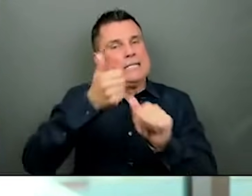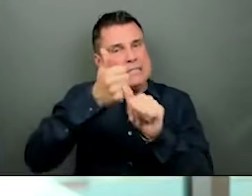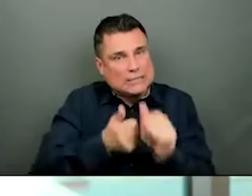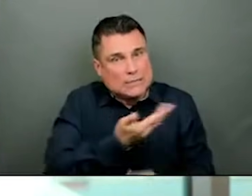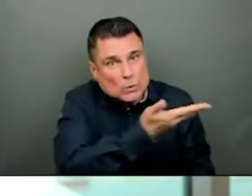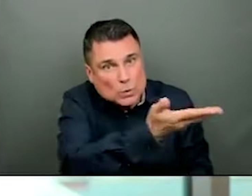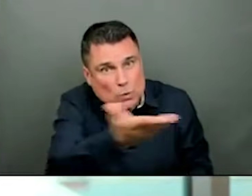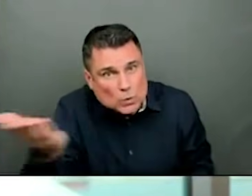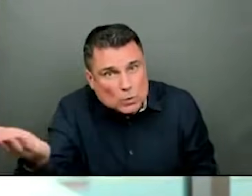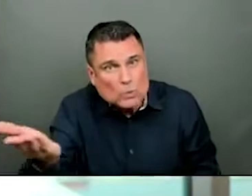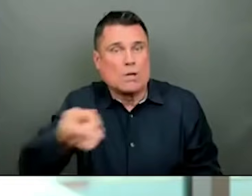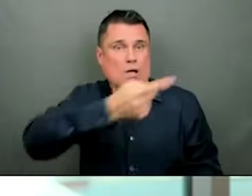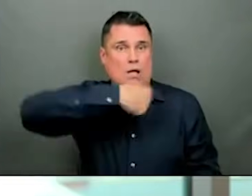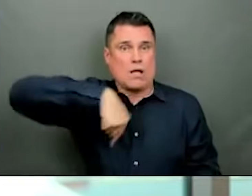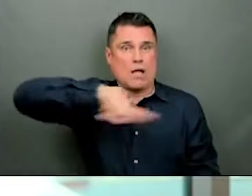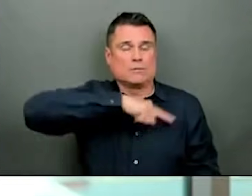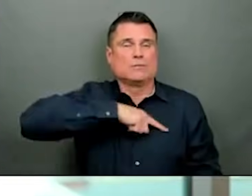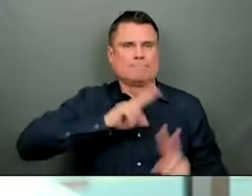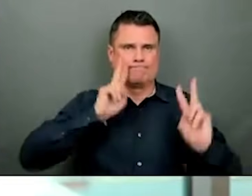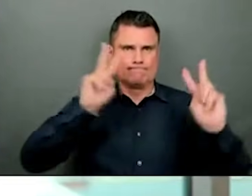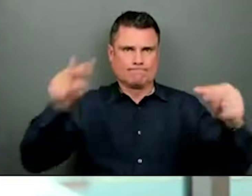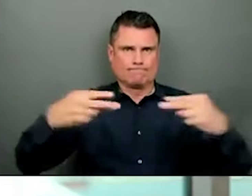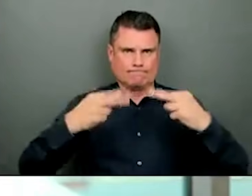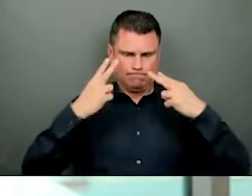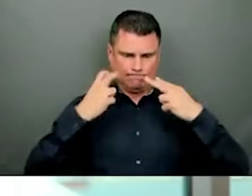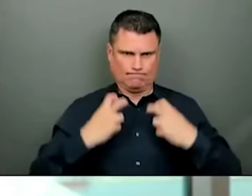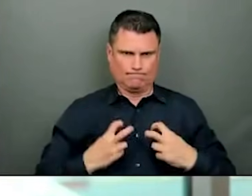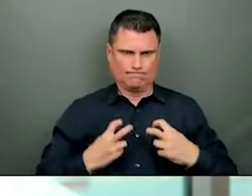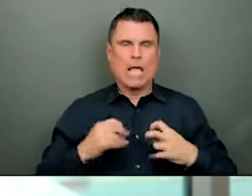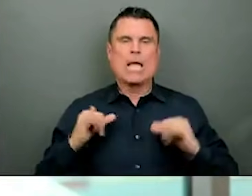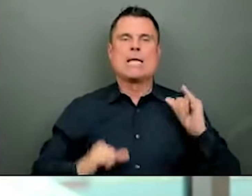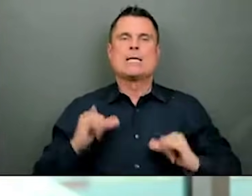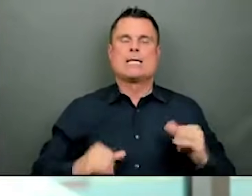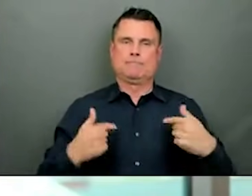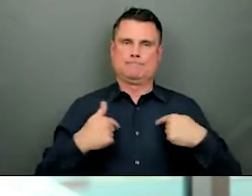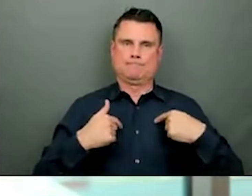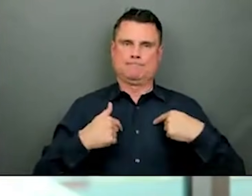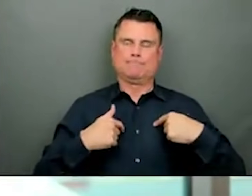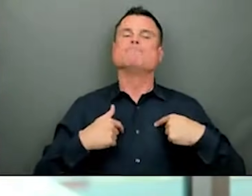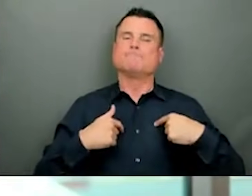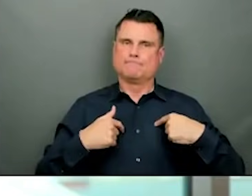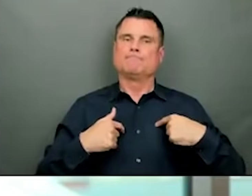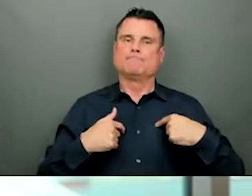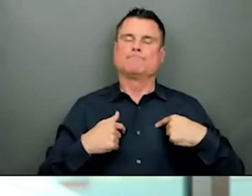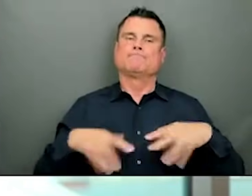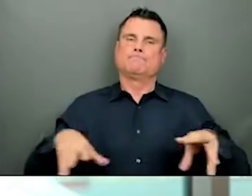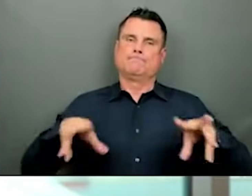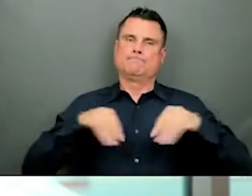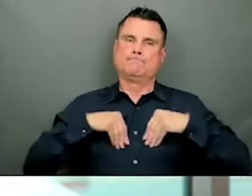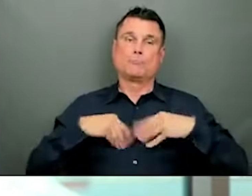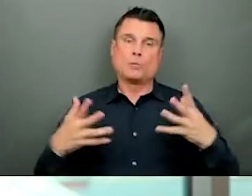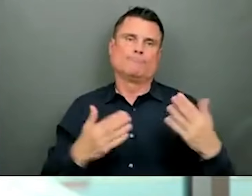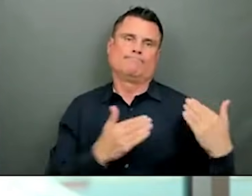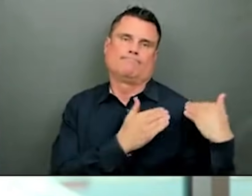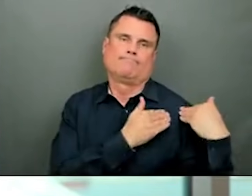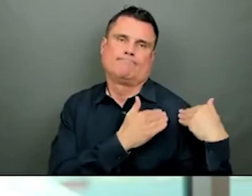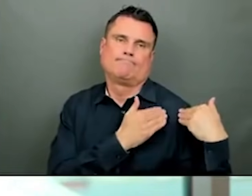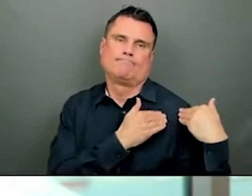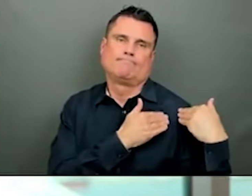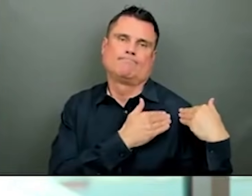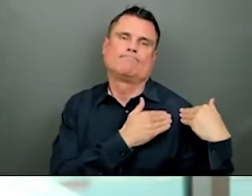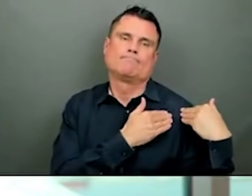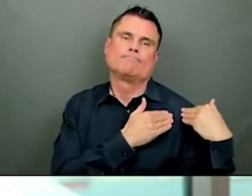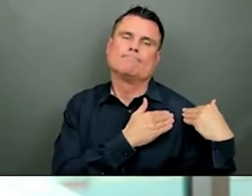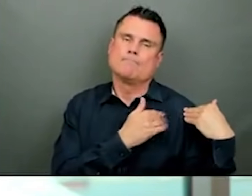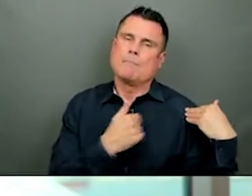people with deep information and lots of support and medical advice and all the best doctors have got sick. We